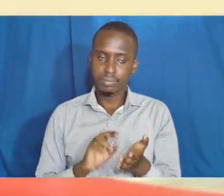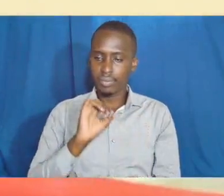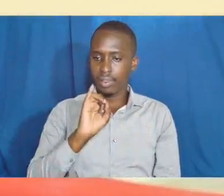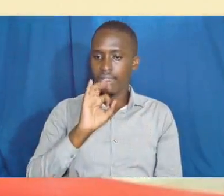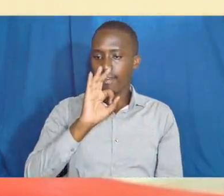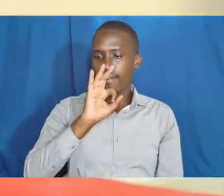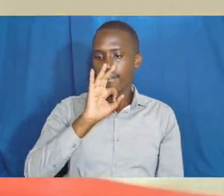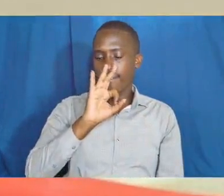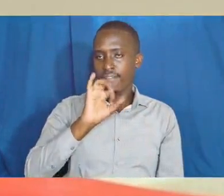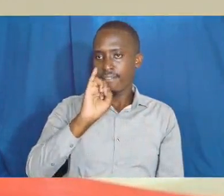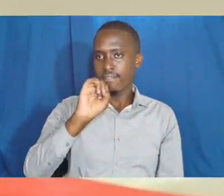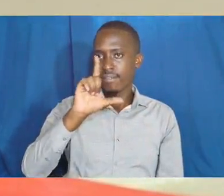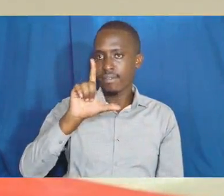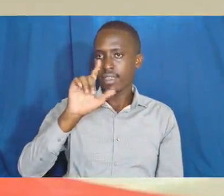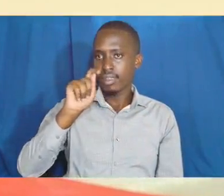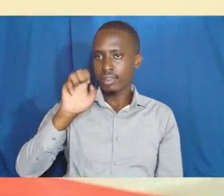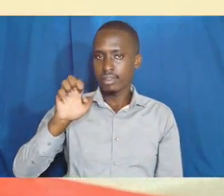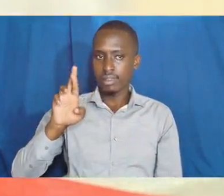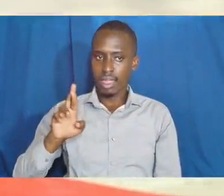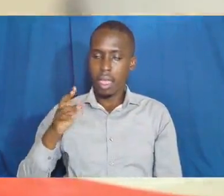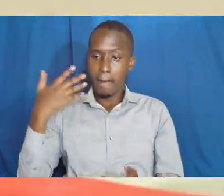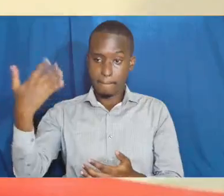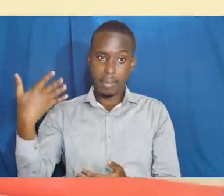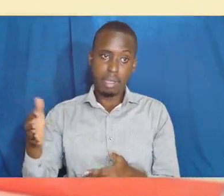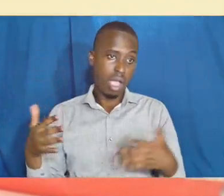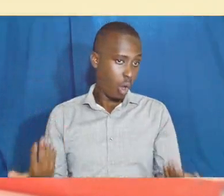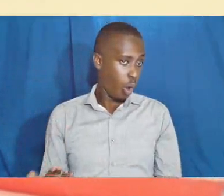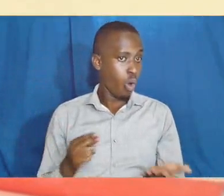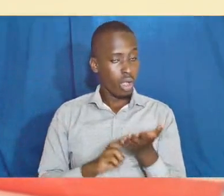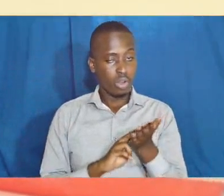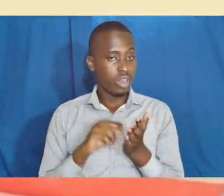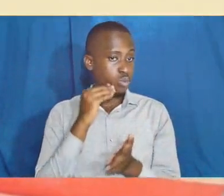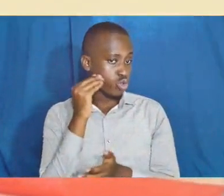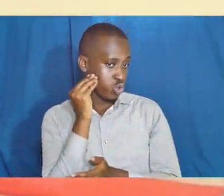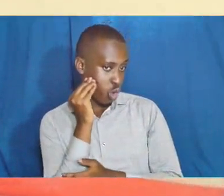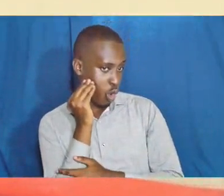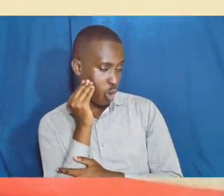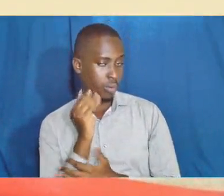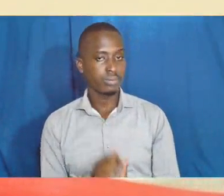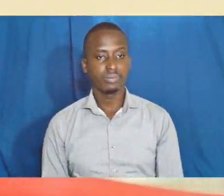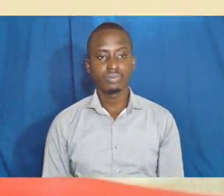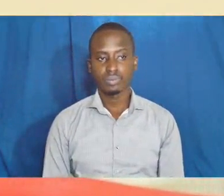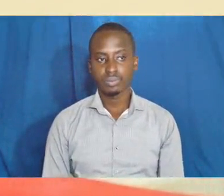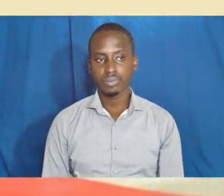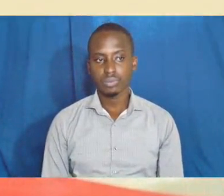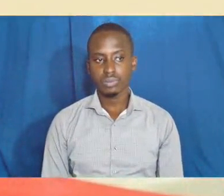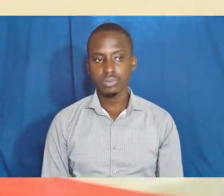filter paper like this, or even at home.